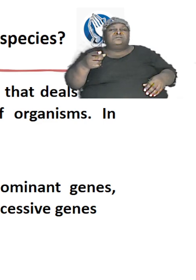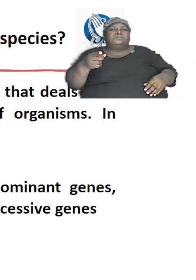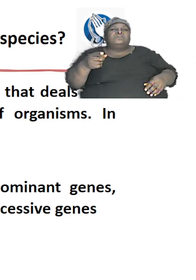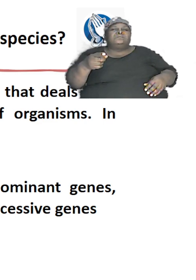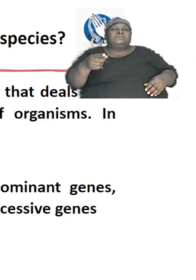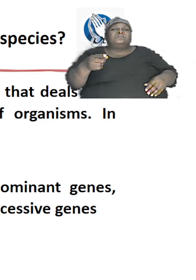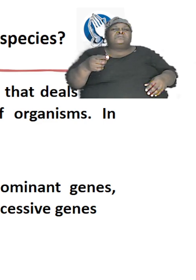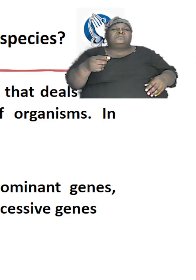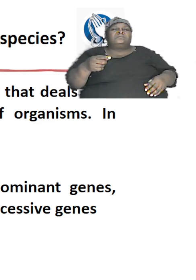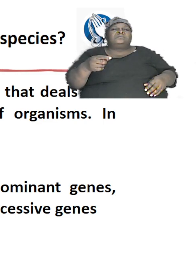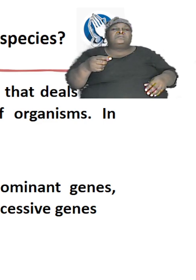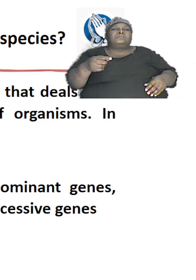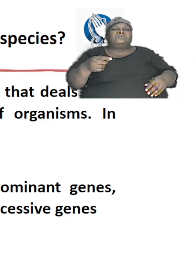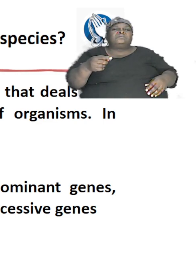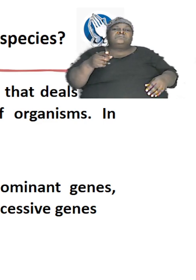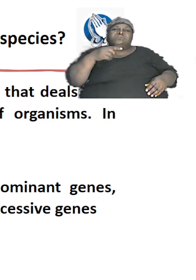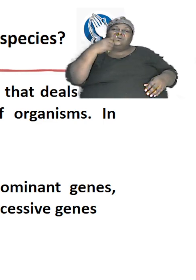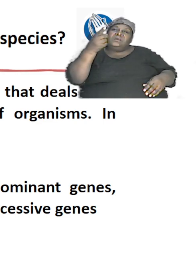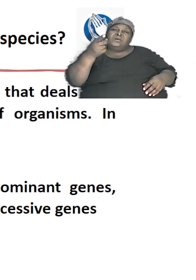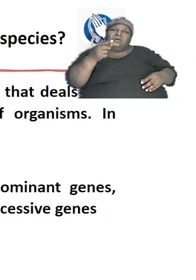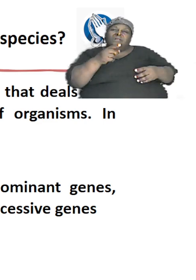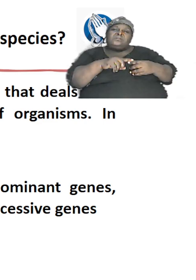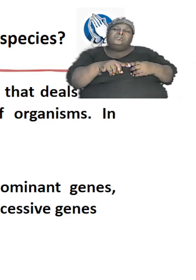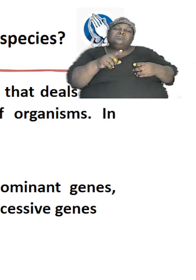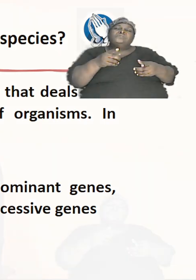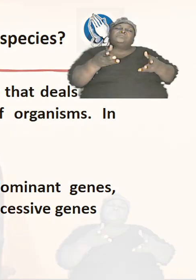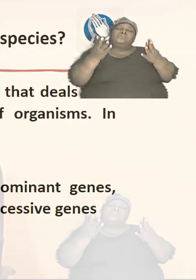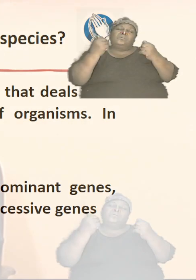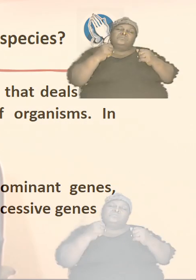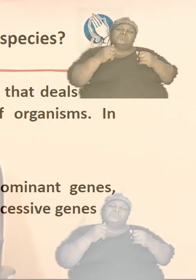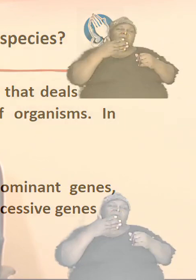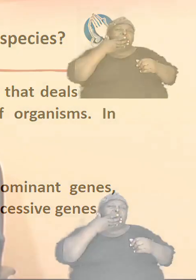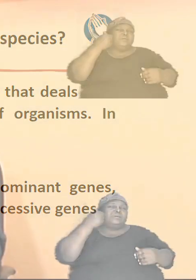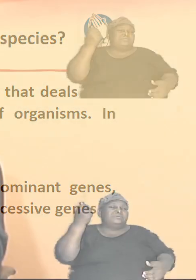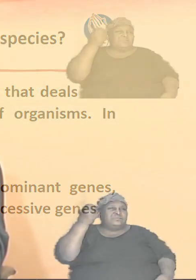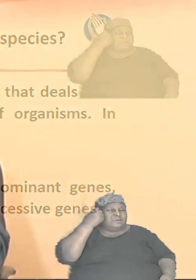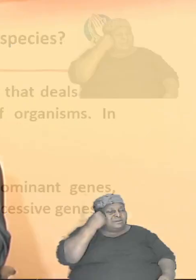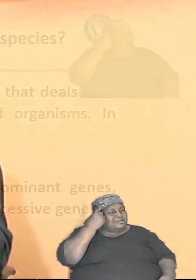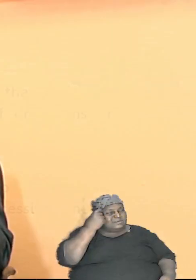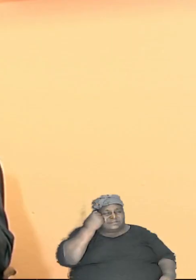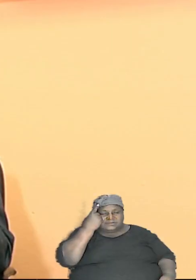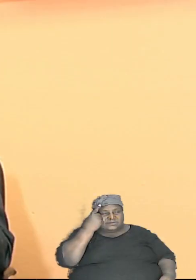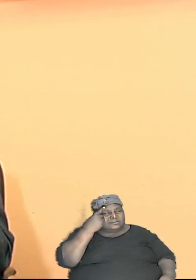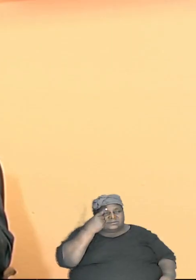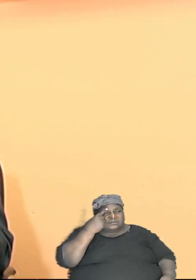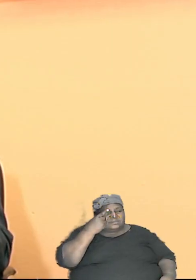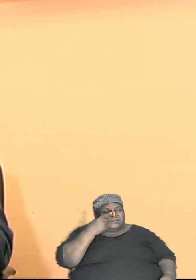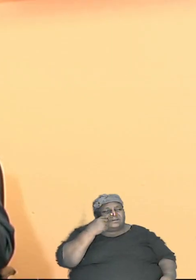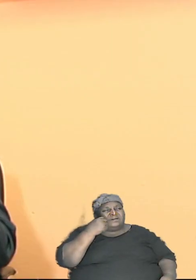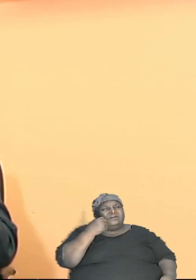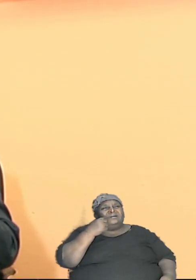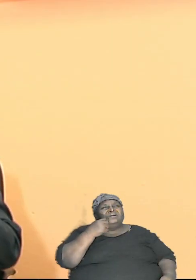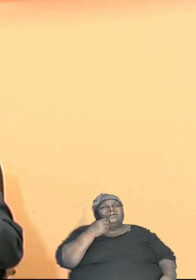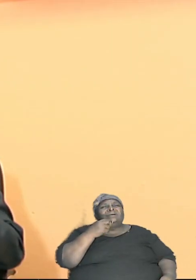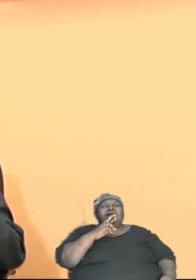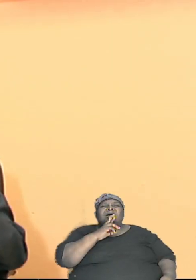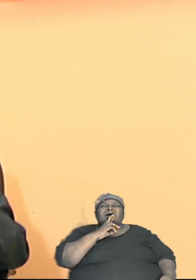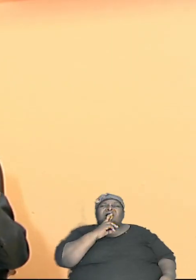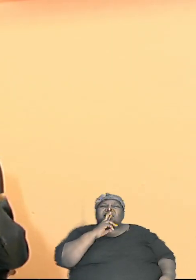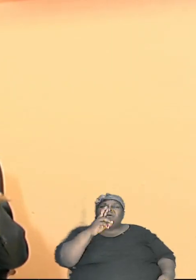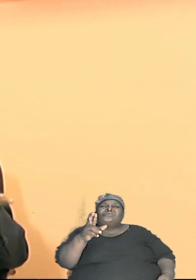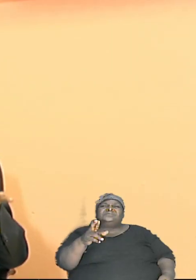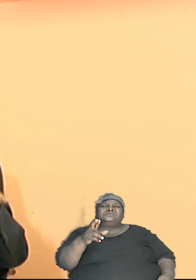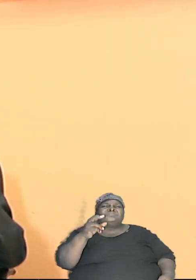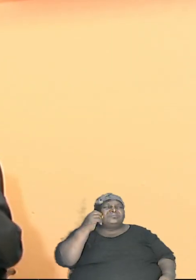it to come to a better understanding to come to a reasonable